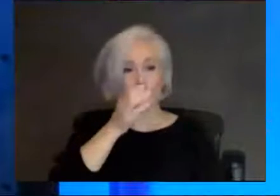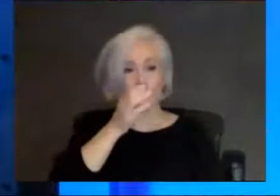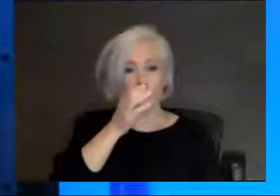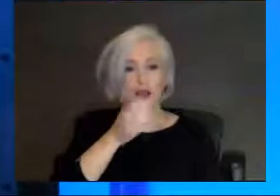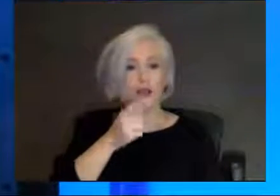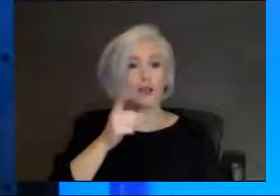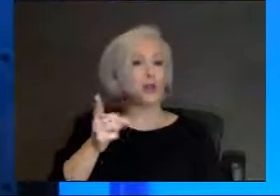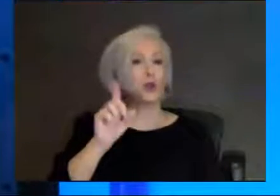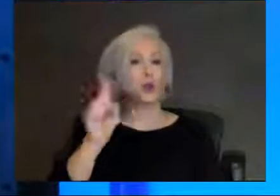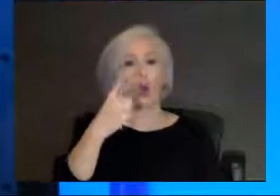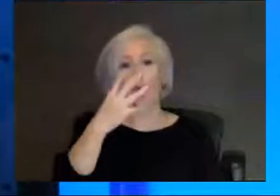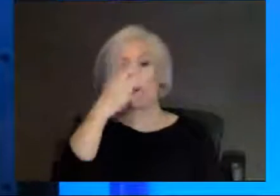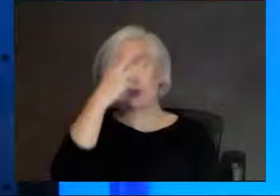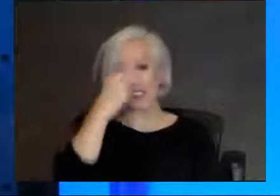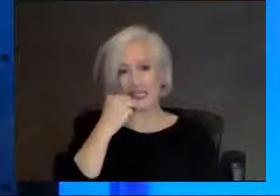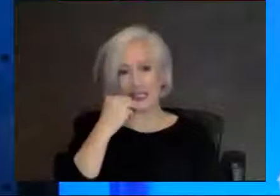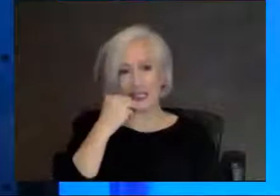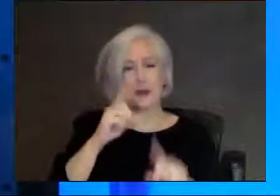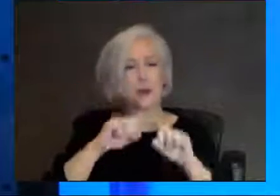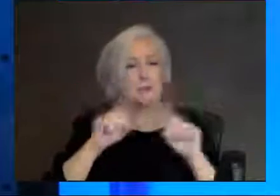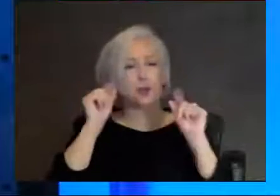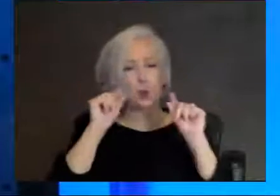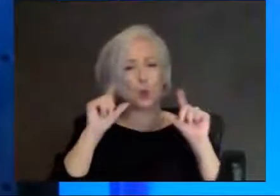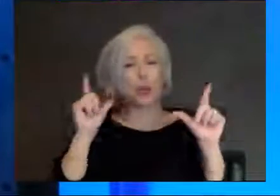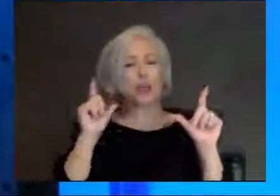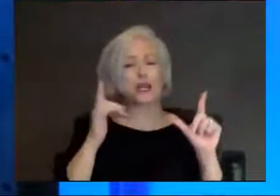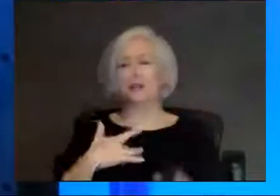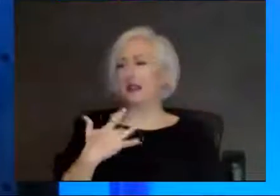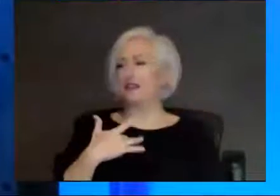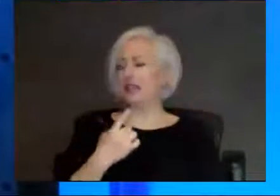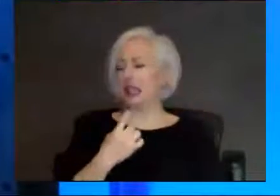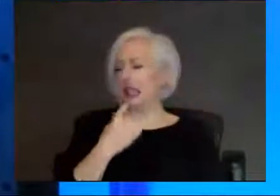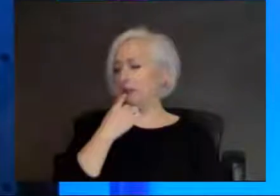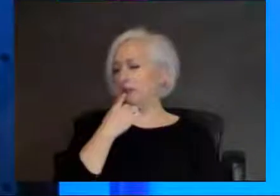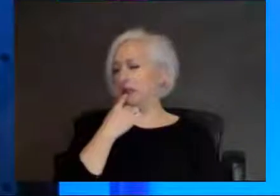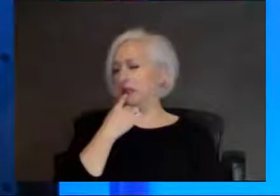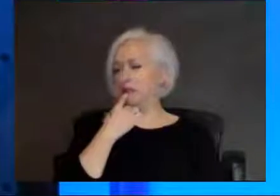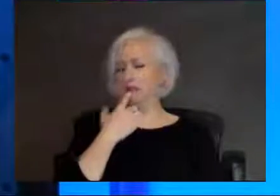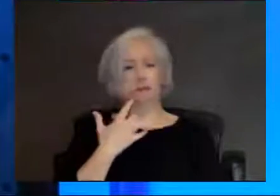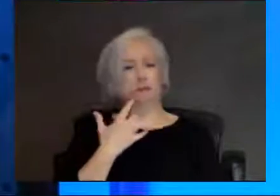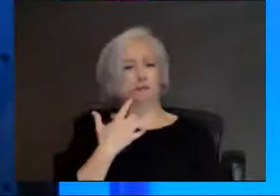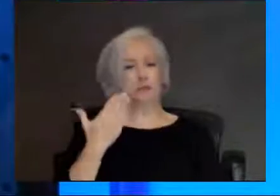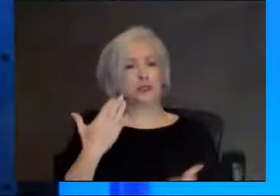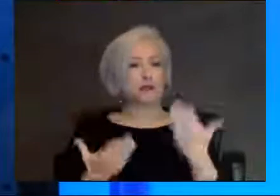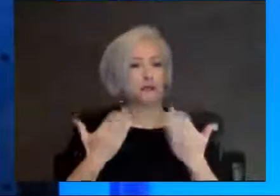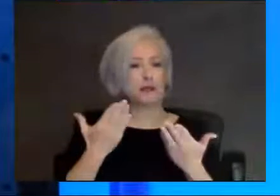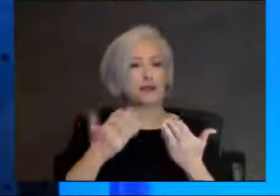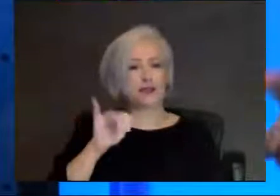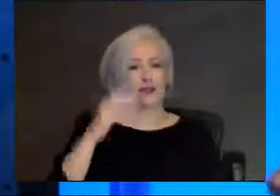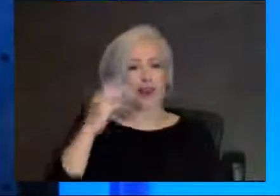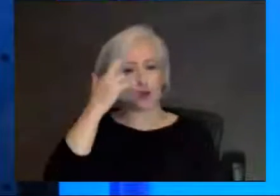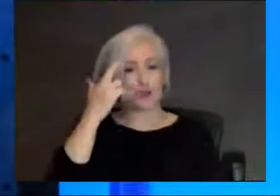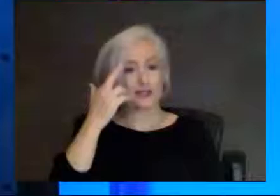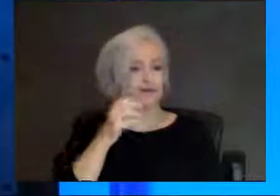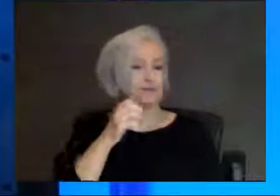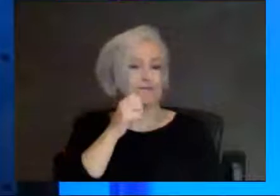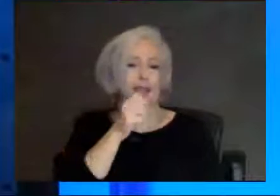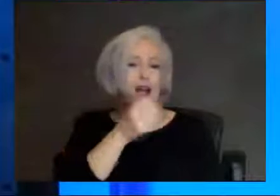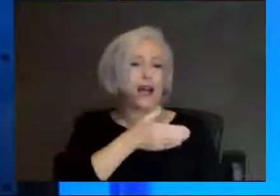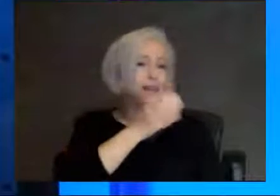the night, and suddenly start feeling bitter taste. That might be an indication, not when you're having coffee, because